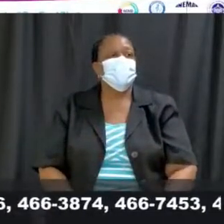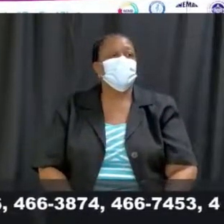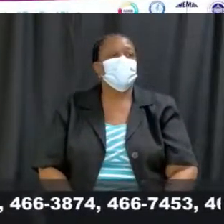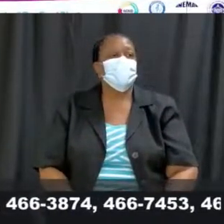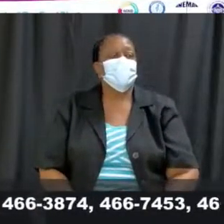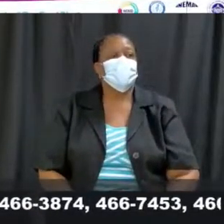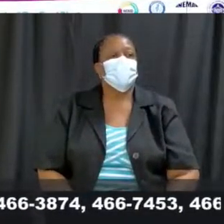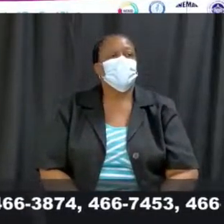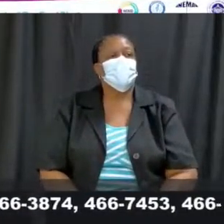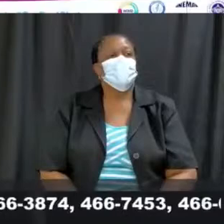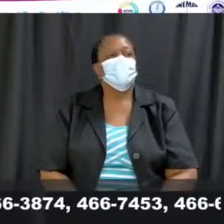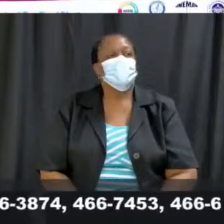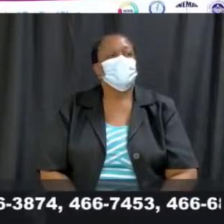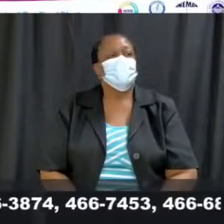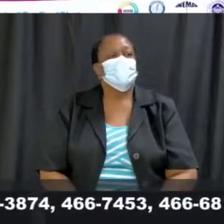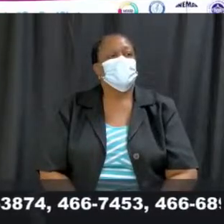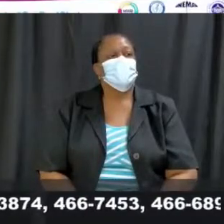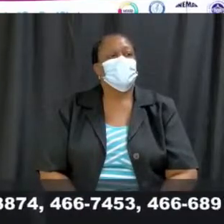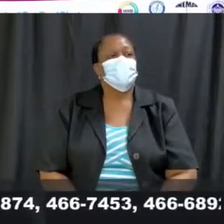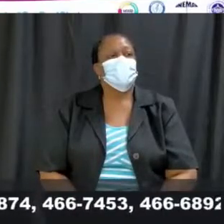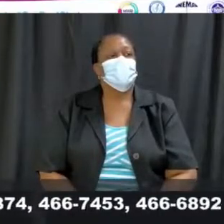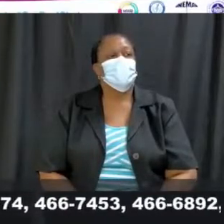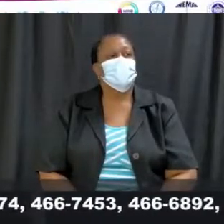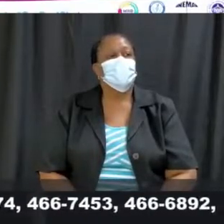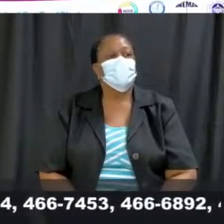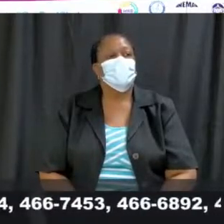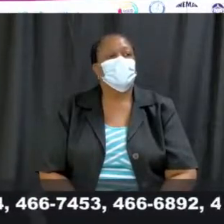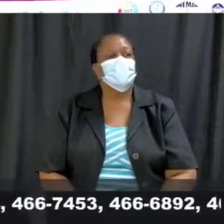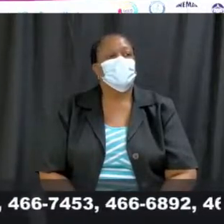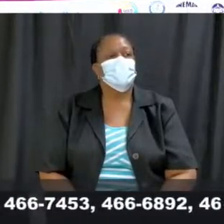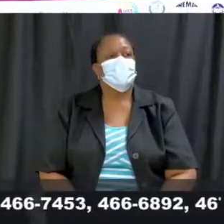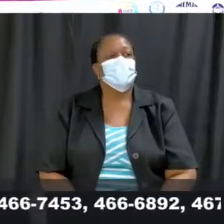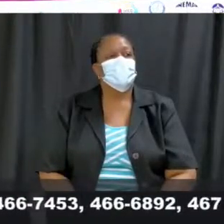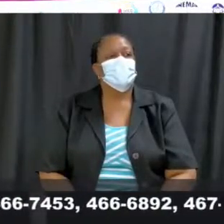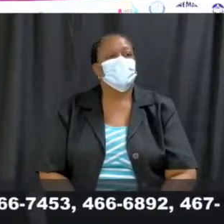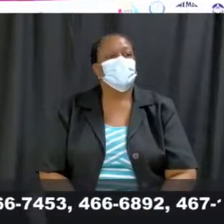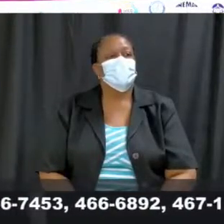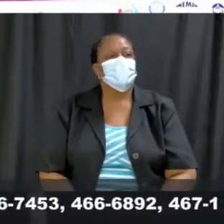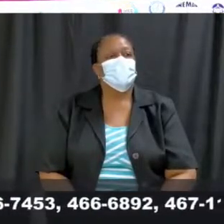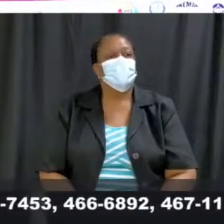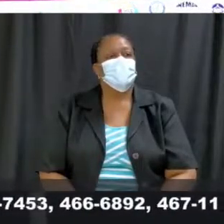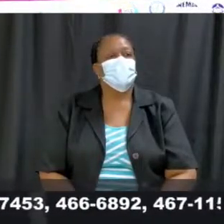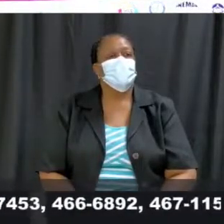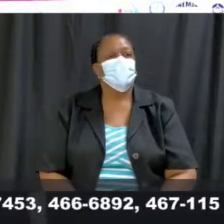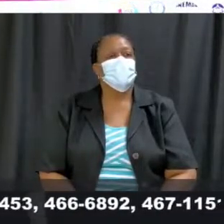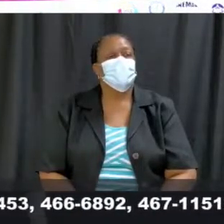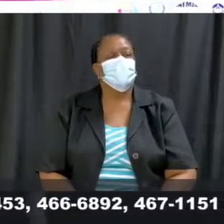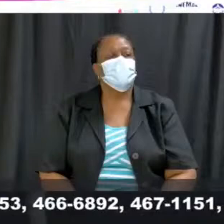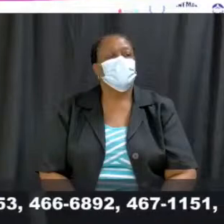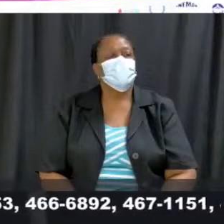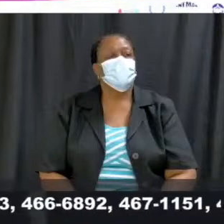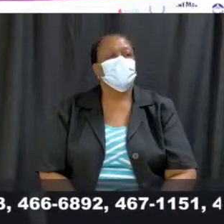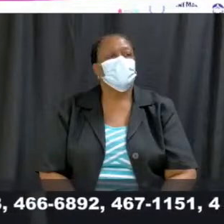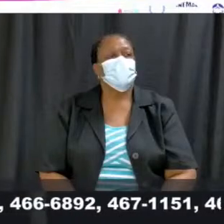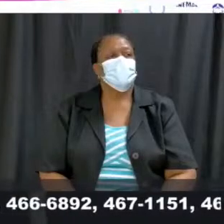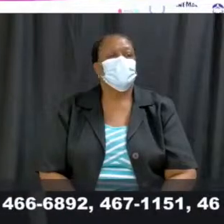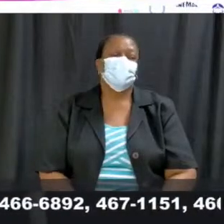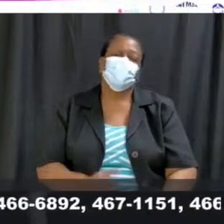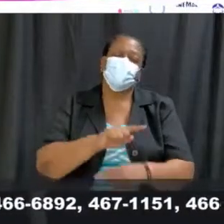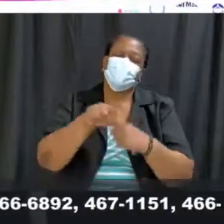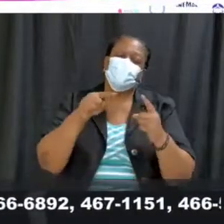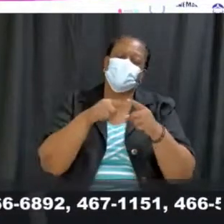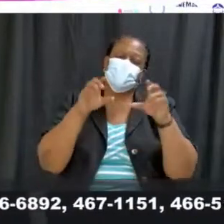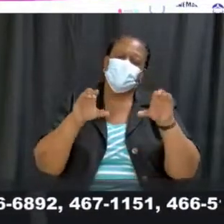let's look at the science with respect to this. So you're asking me when? Is it the question asking when can such